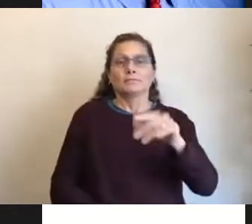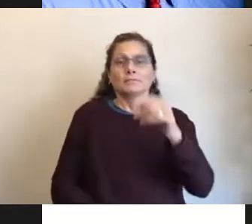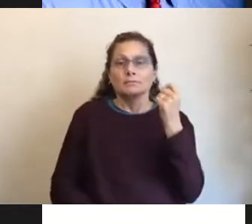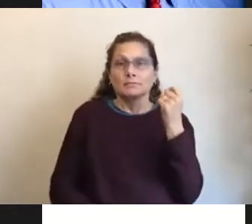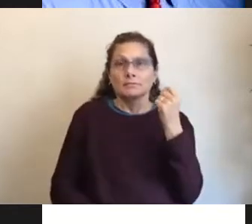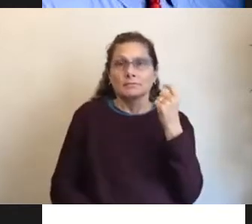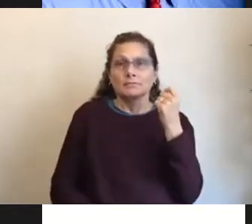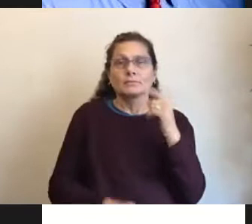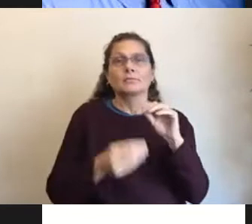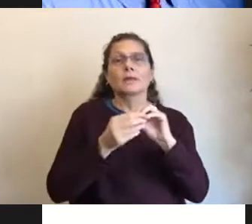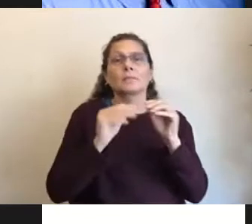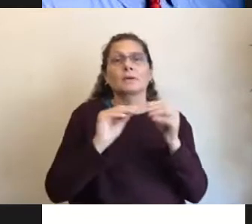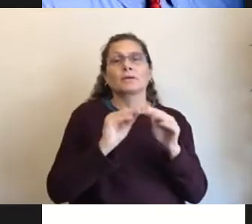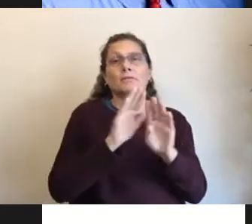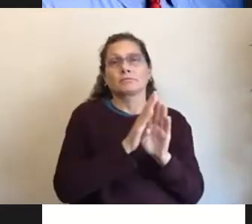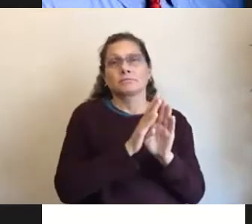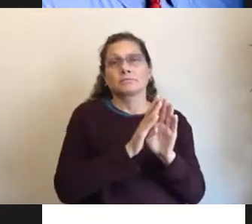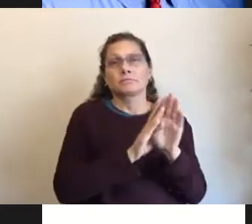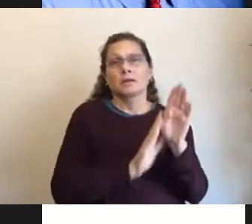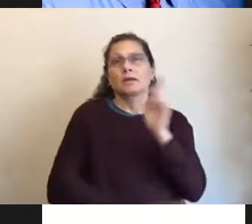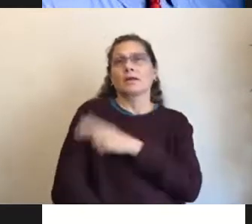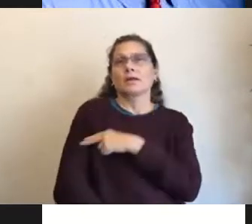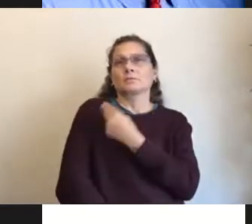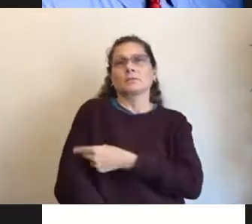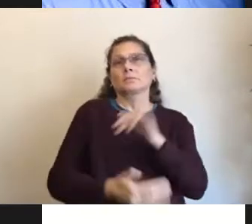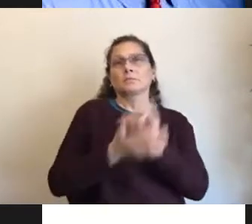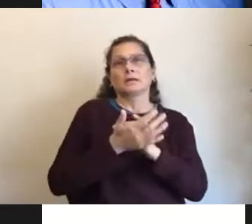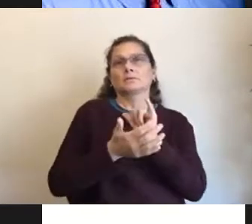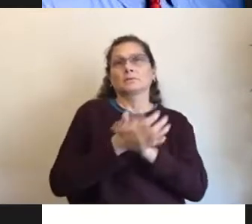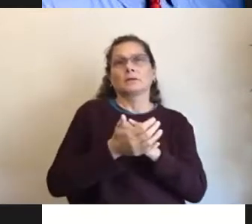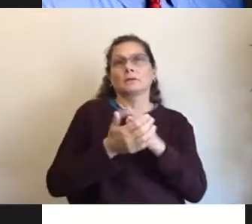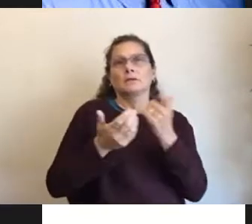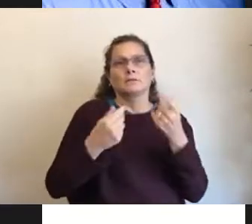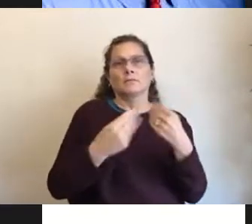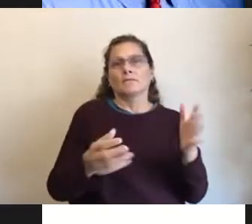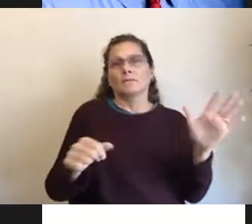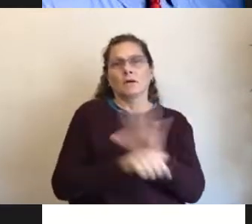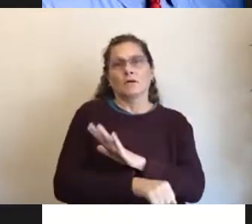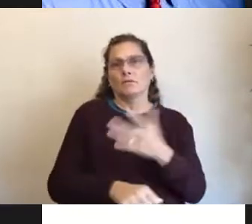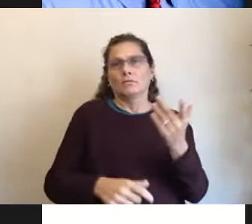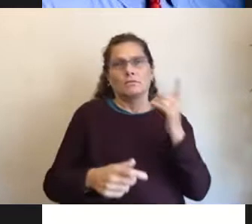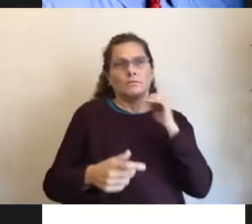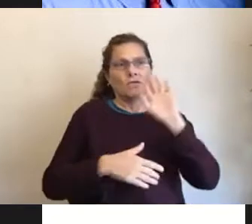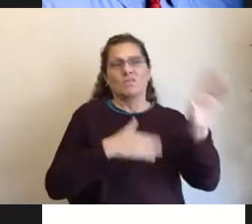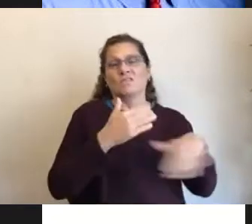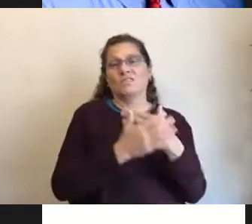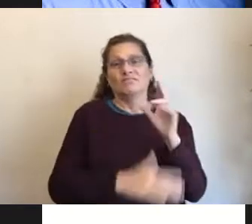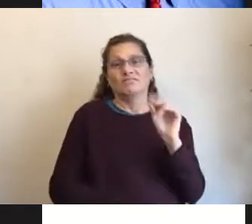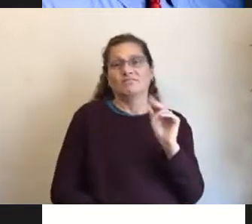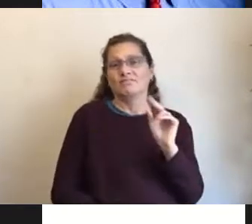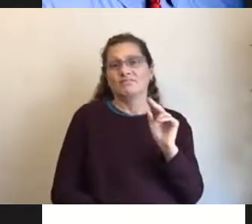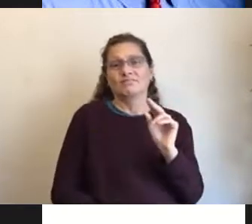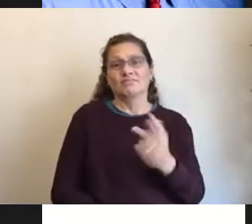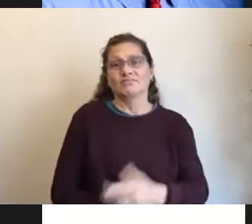for any hospitals to keep up with that. And so if that trend continues, I can't imagine that a hospital in Milwaukee County, a hospital